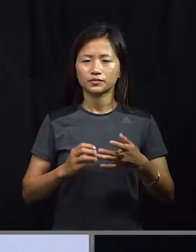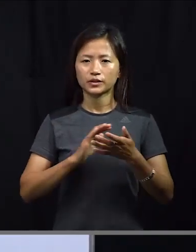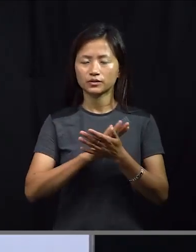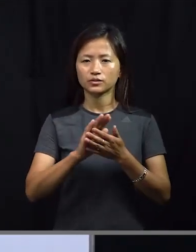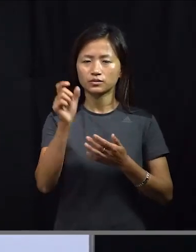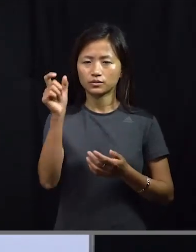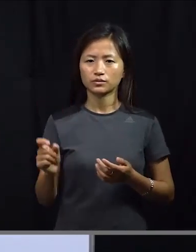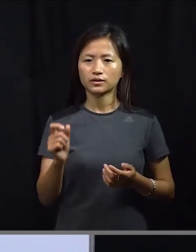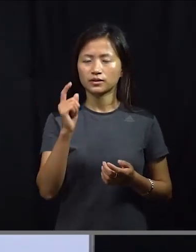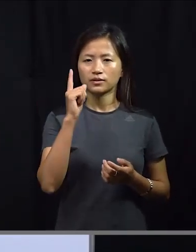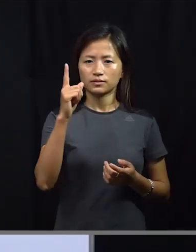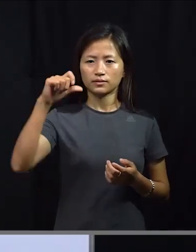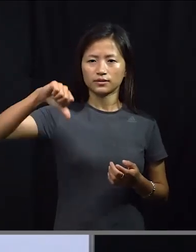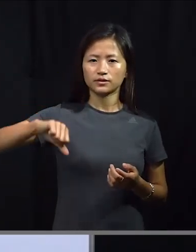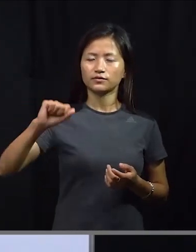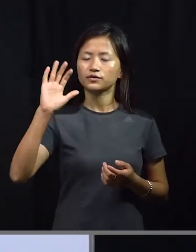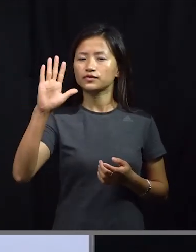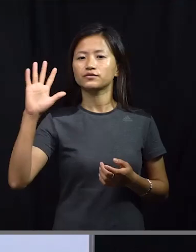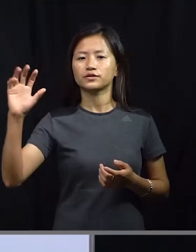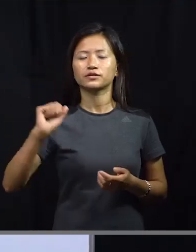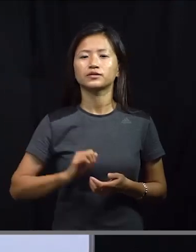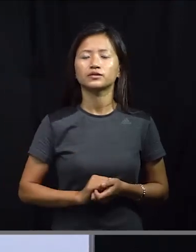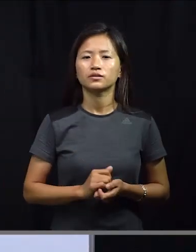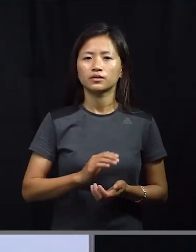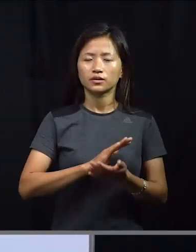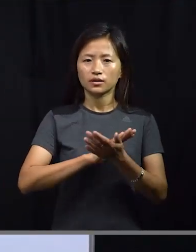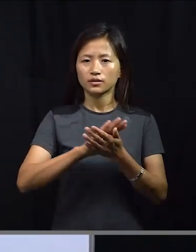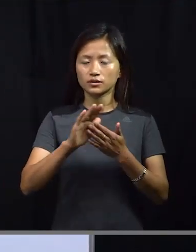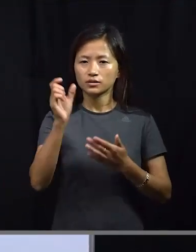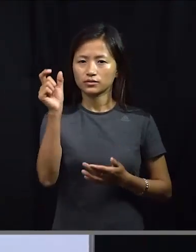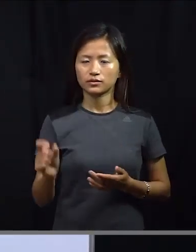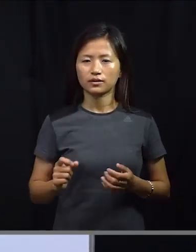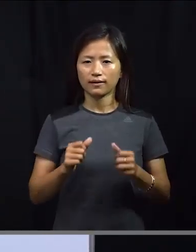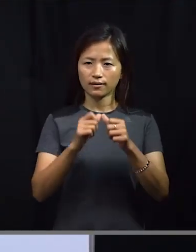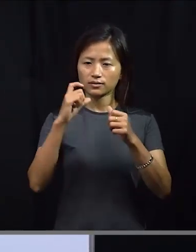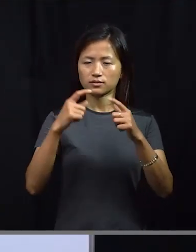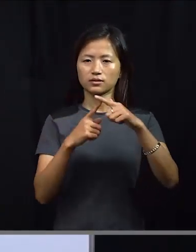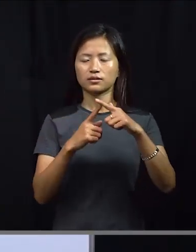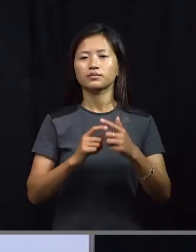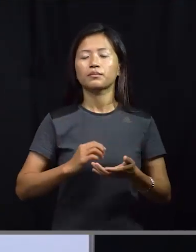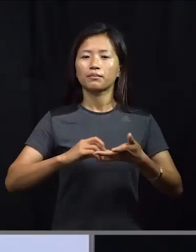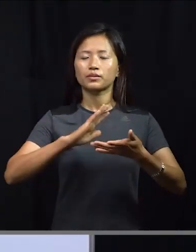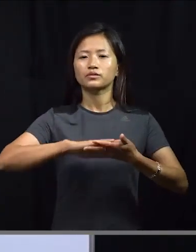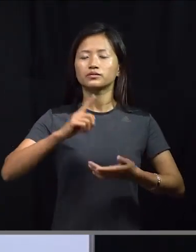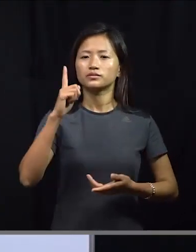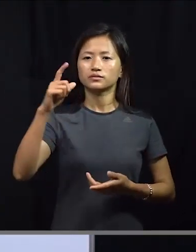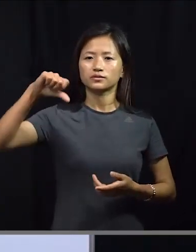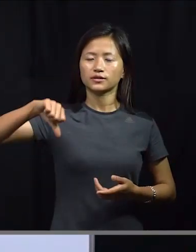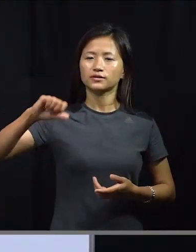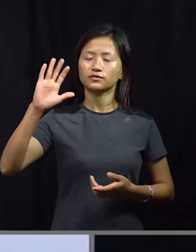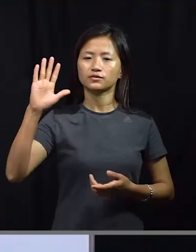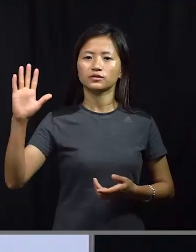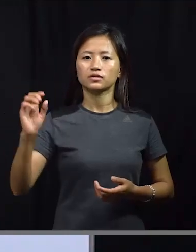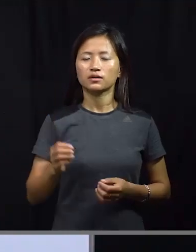of 1955. I repeat again, Hindu Marriage Act of 1955 and